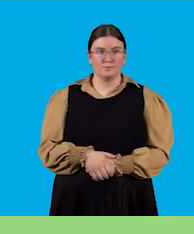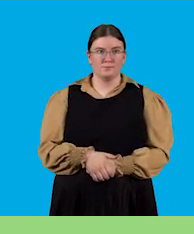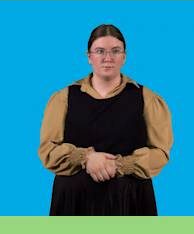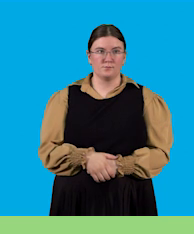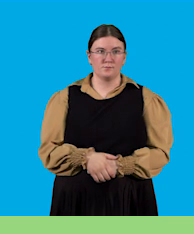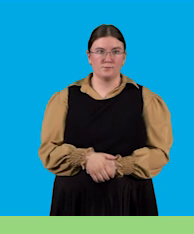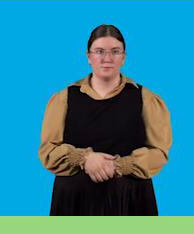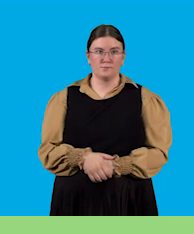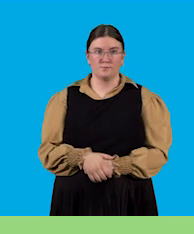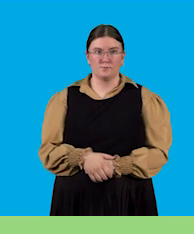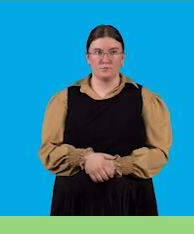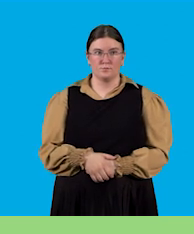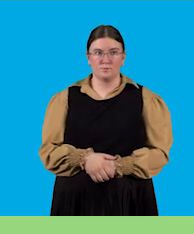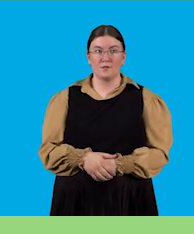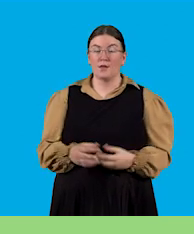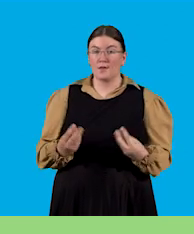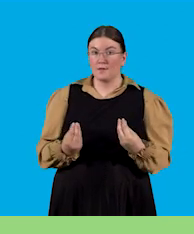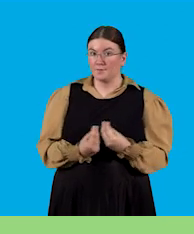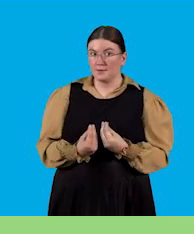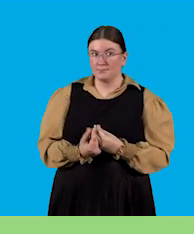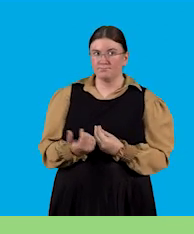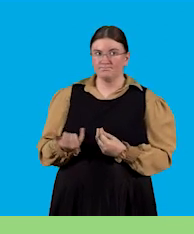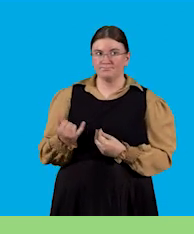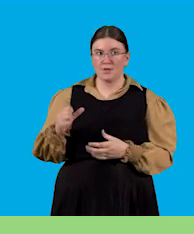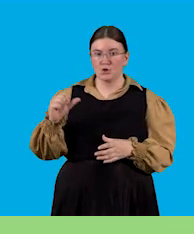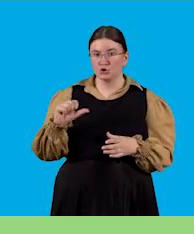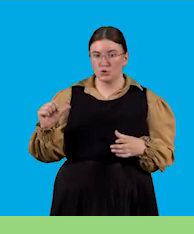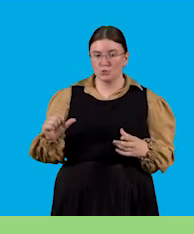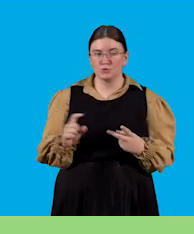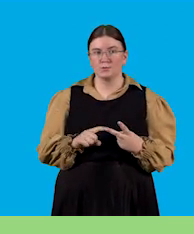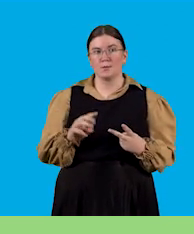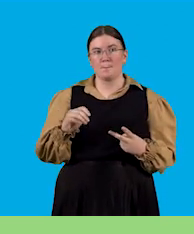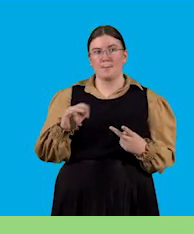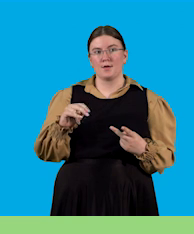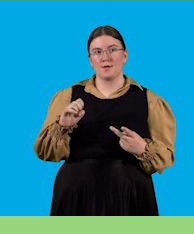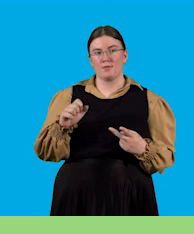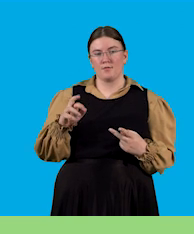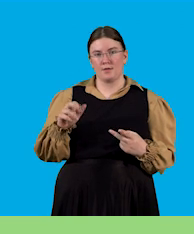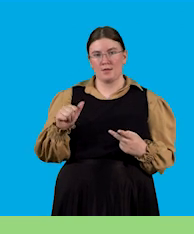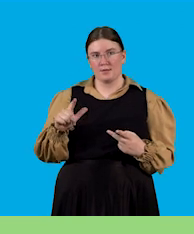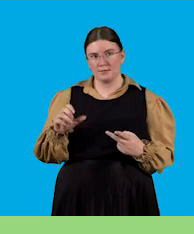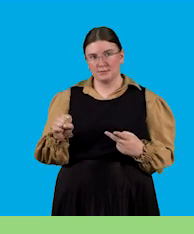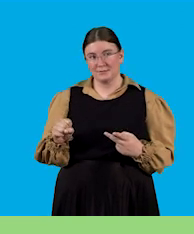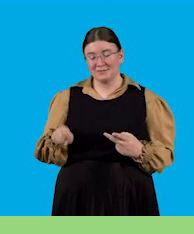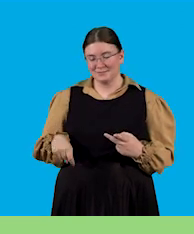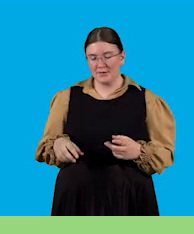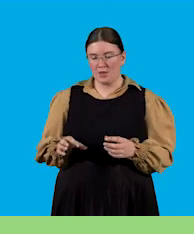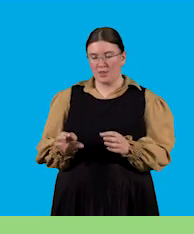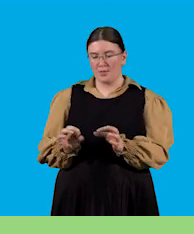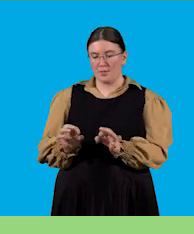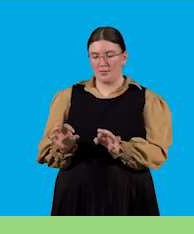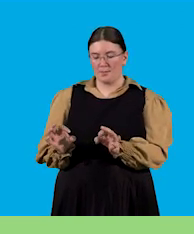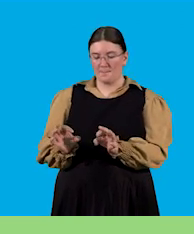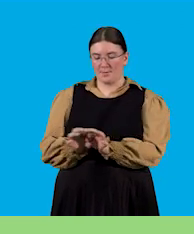Okay, you then have solutes such as salts and minerals that become concentrated. So if